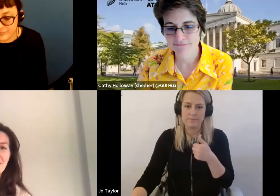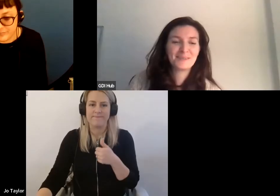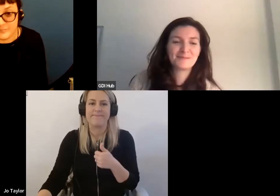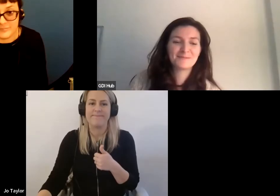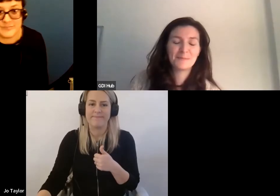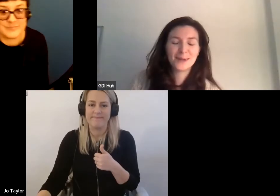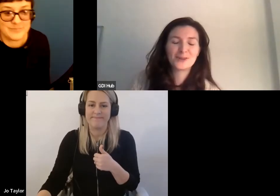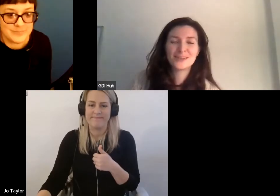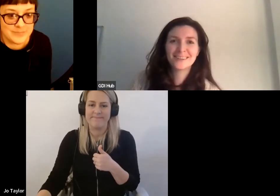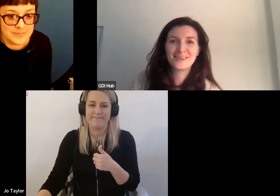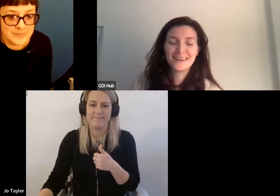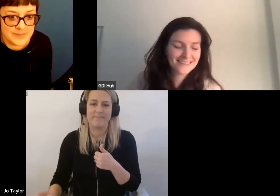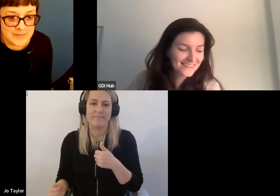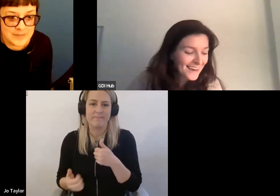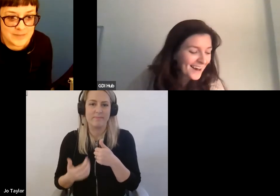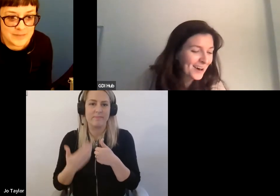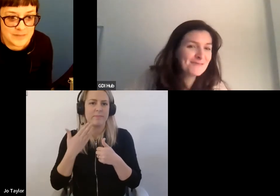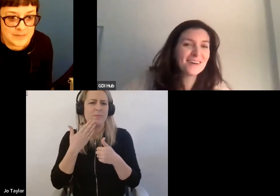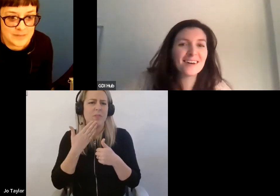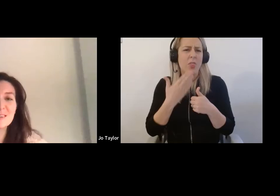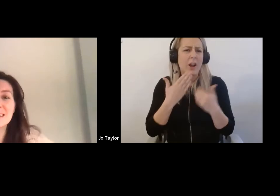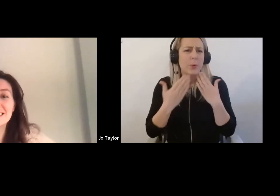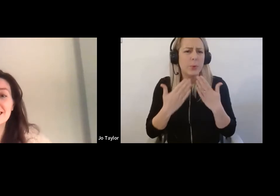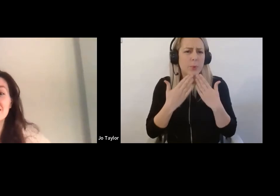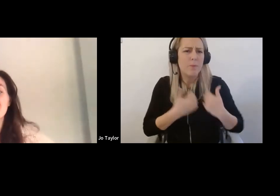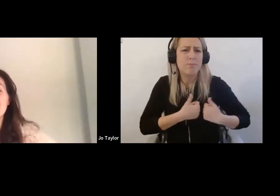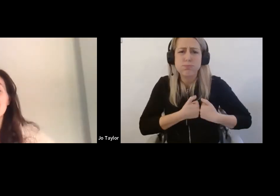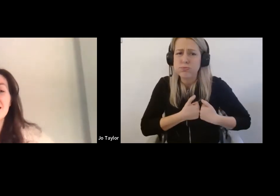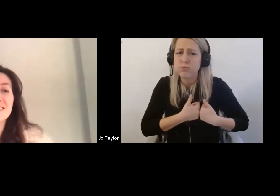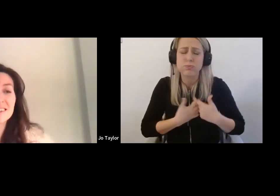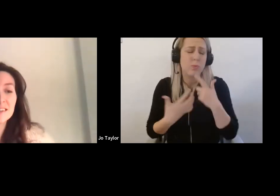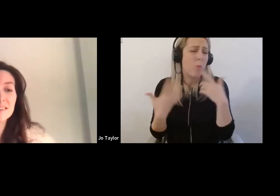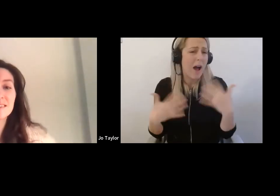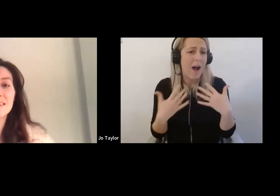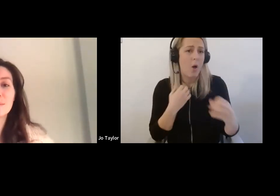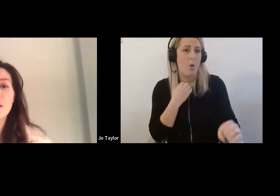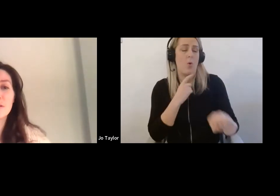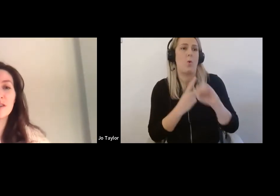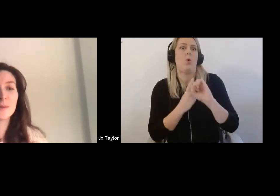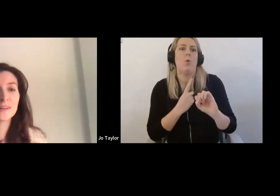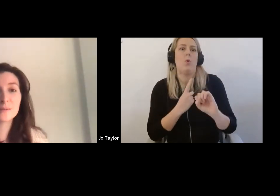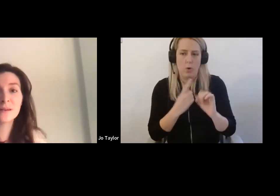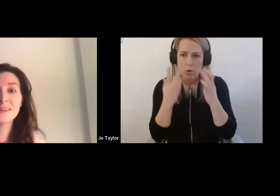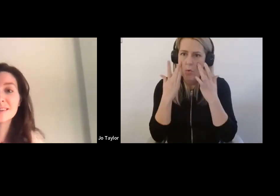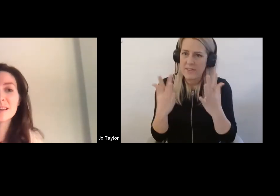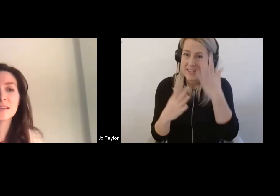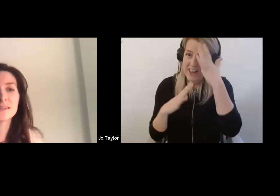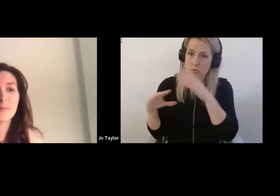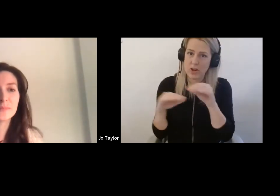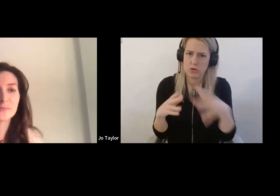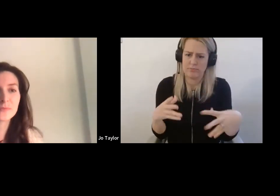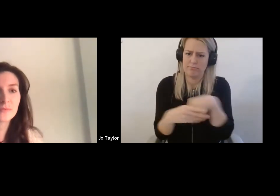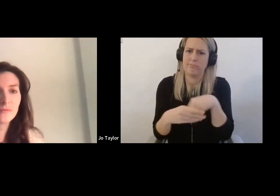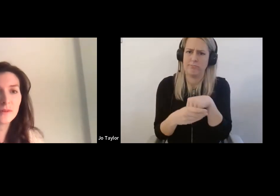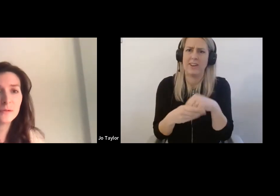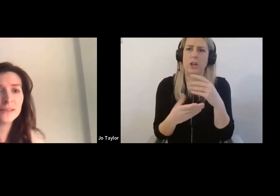Thank you. Passion, it's great, isn't it? Ultimately, I guess education is part of the human experience,